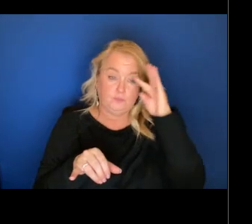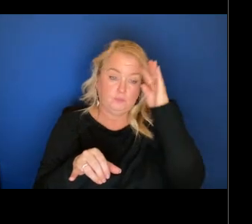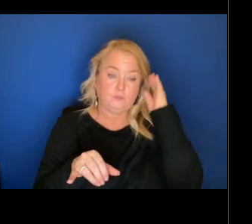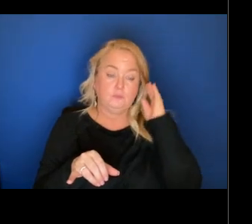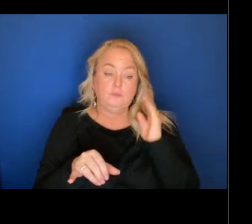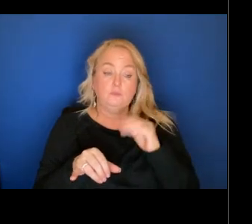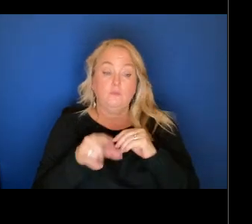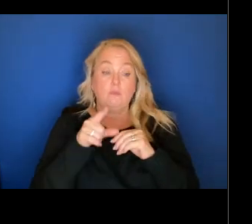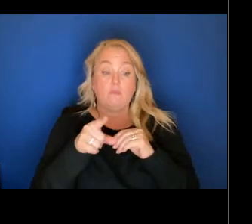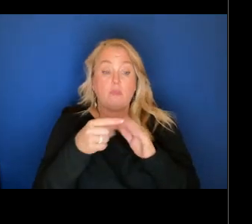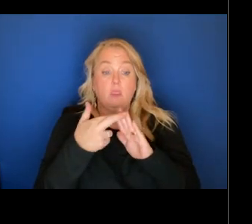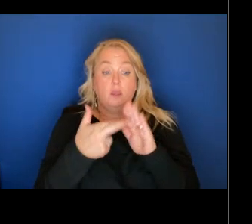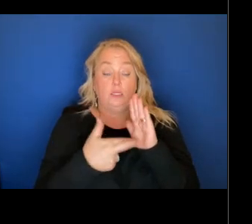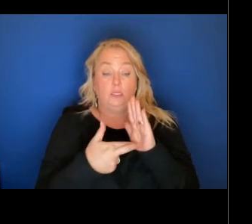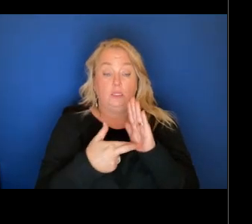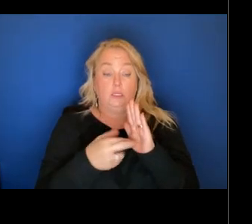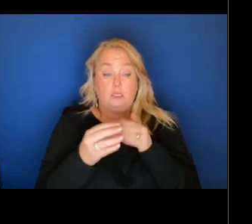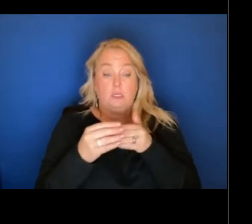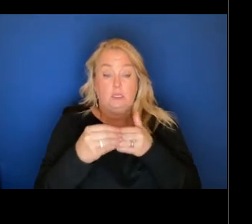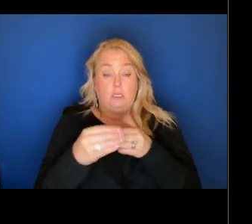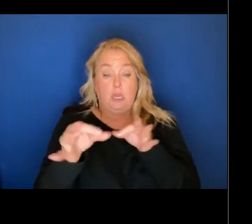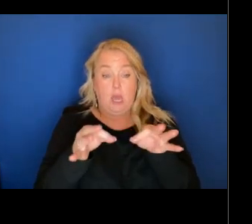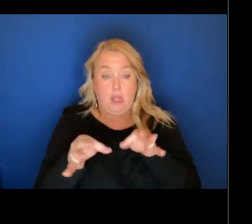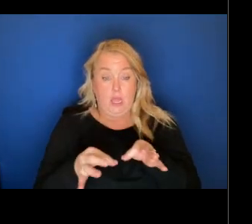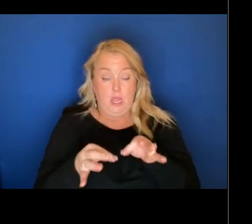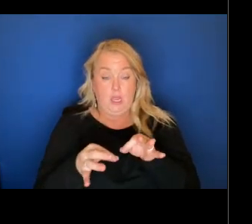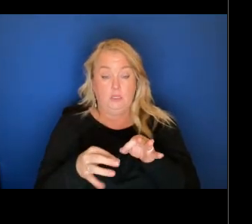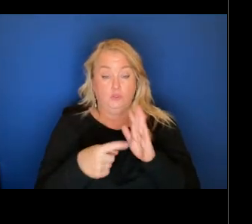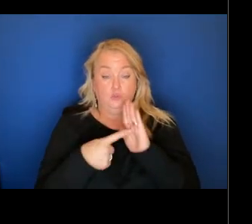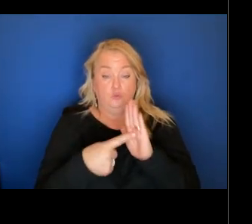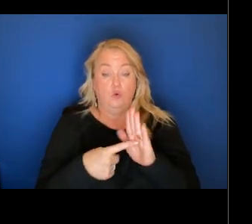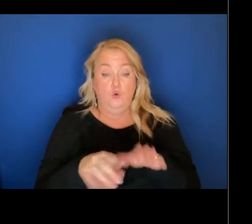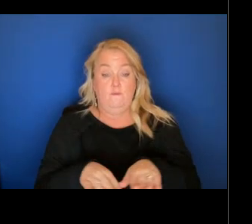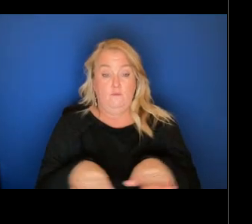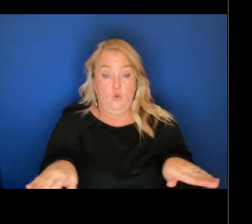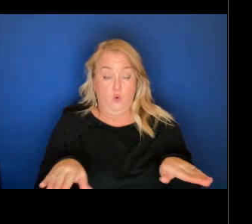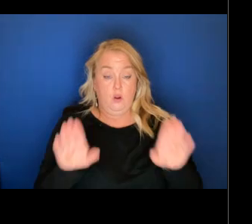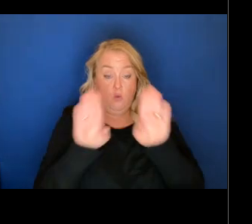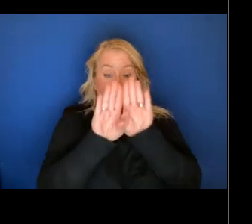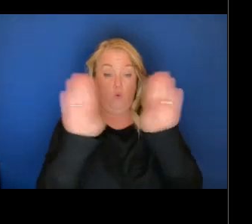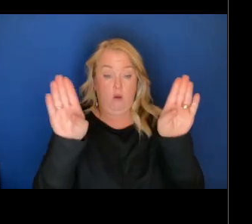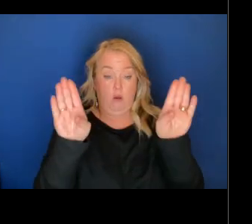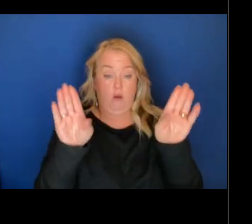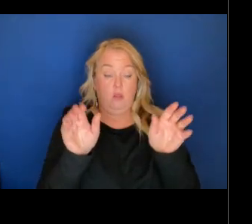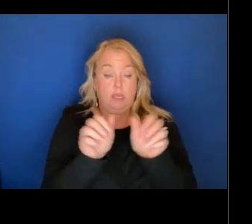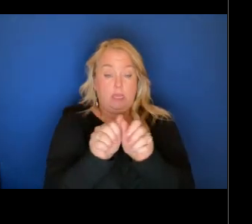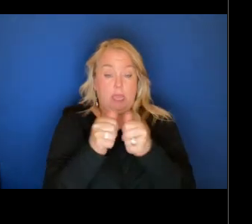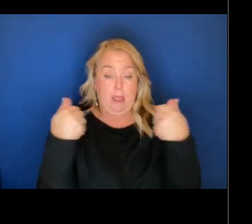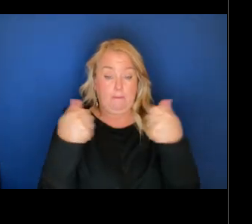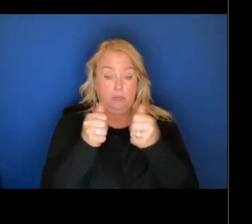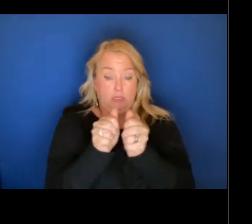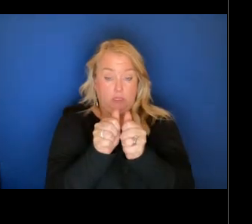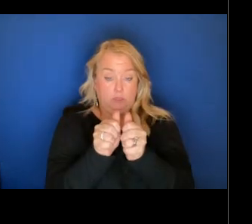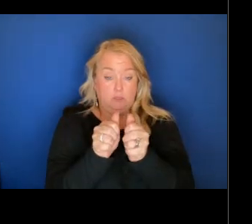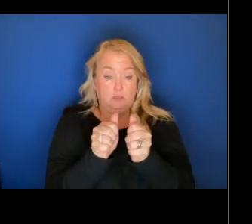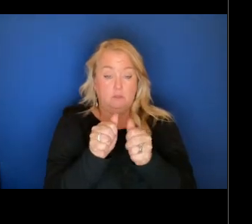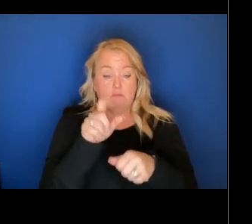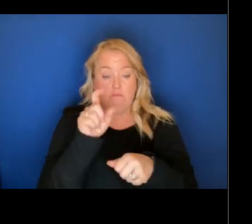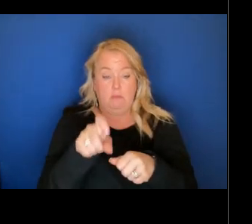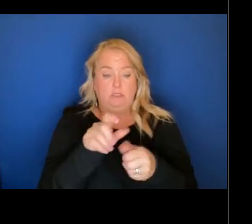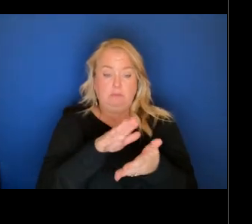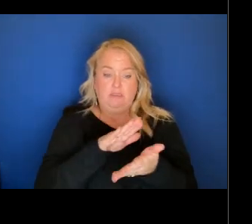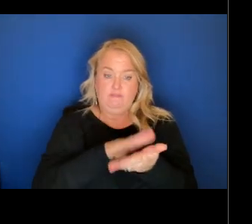The guidelines require that the floor, walls, and cabinet faces of knee